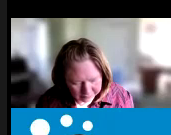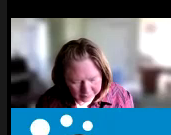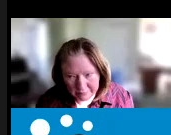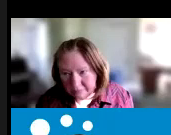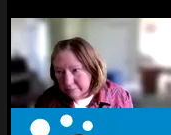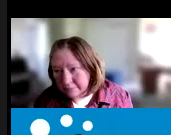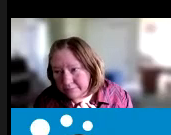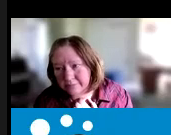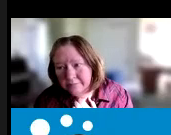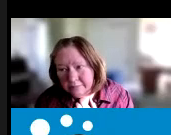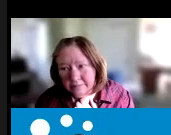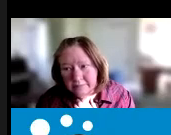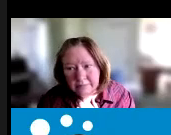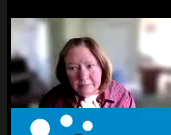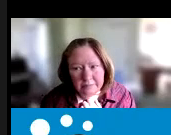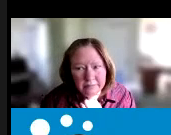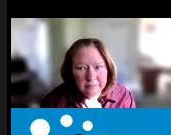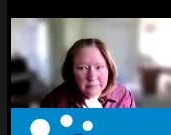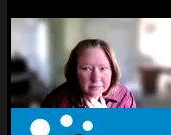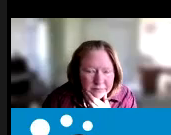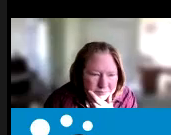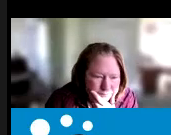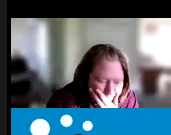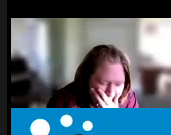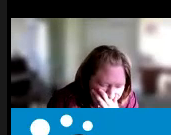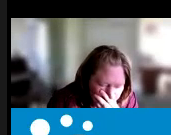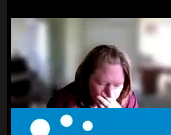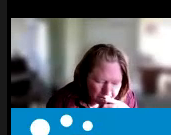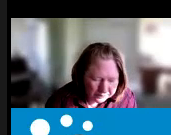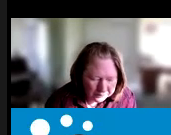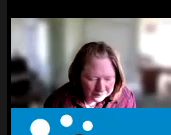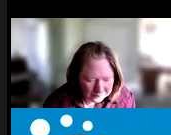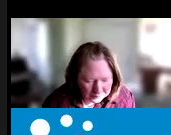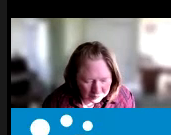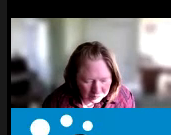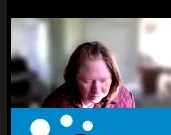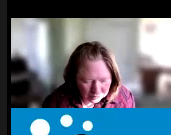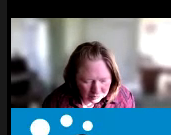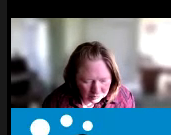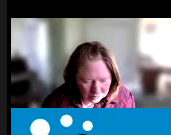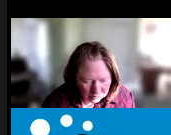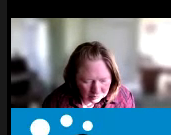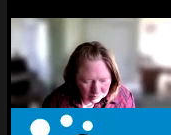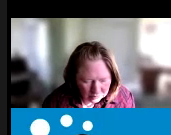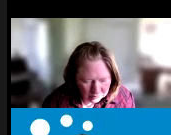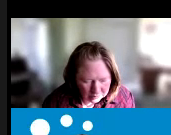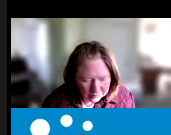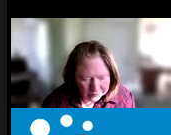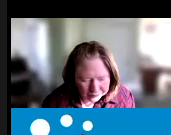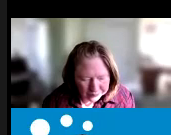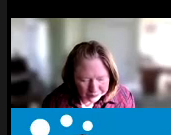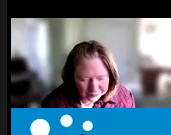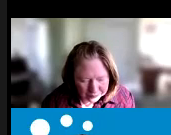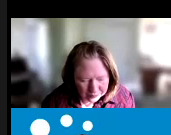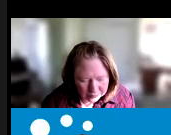these terminologies. For example, um, racism, right? Racism is an adverse childhood experience,